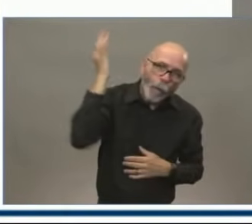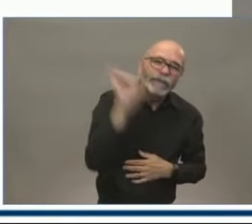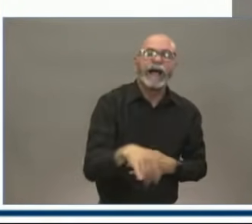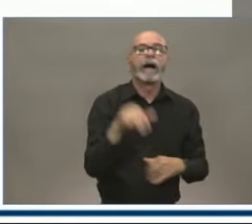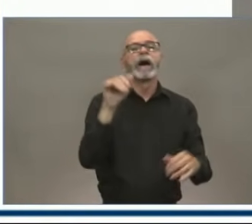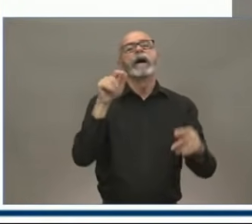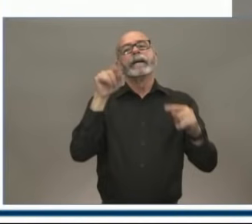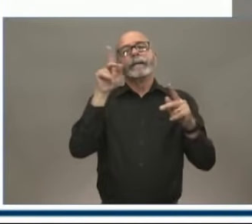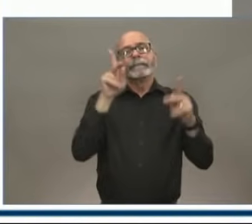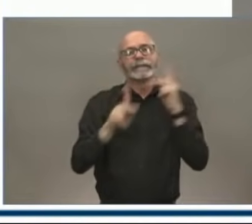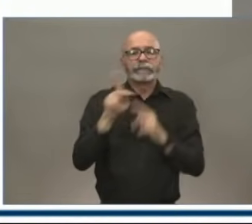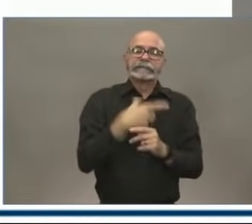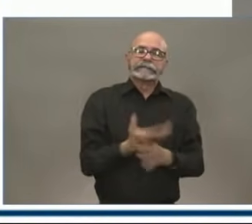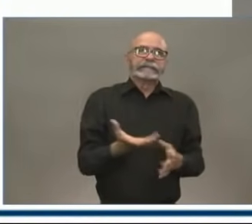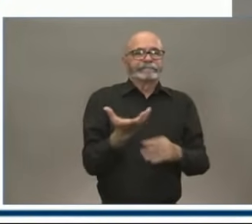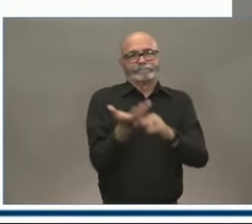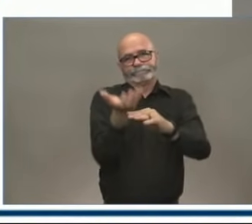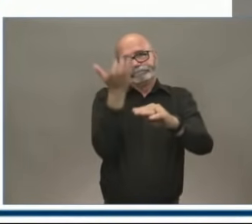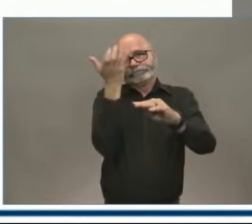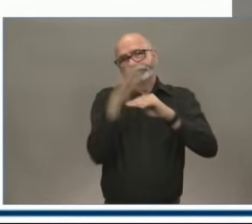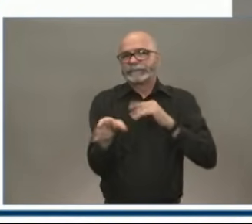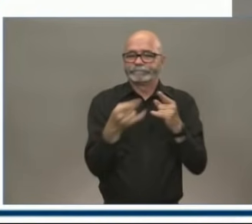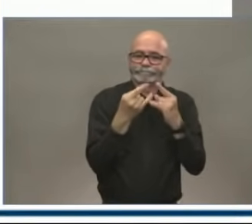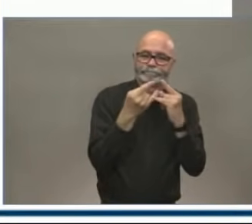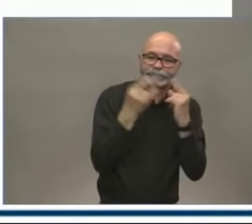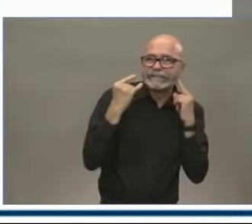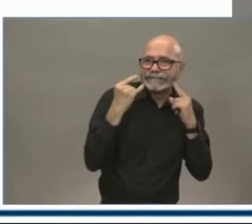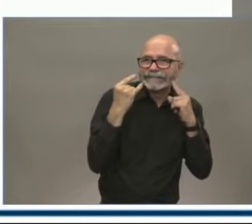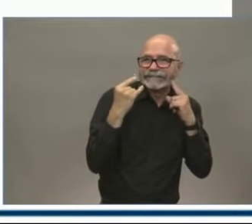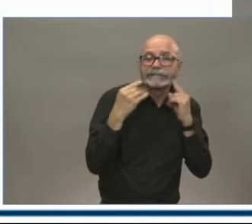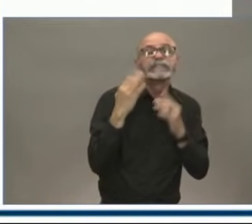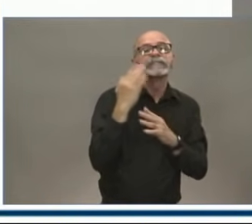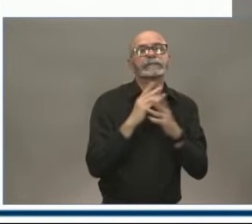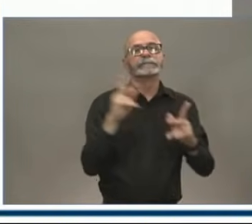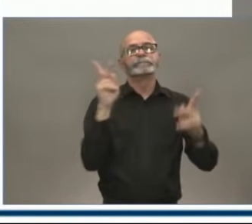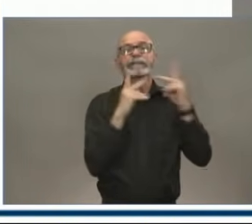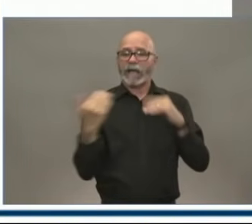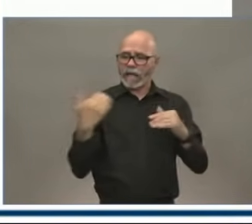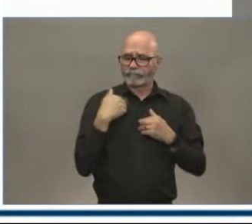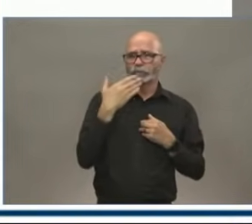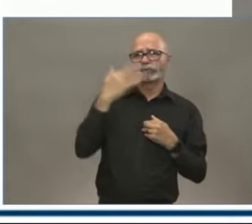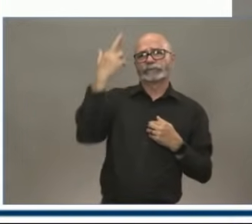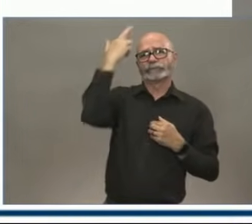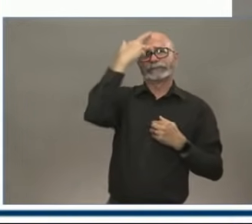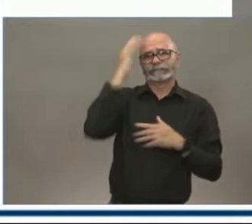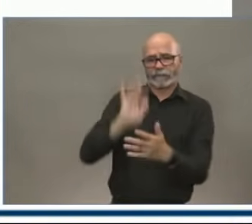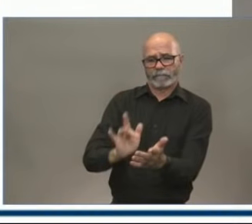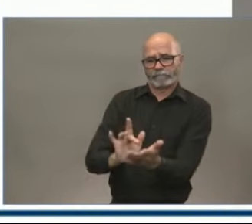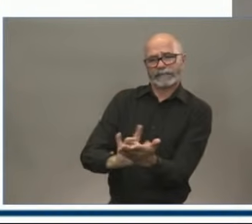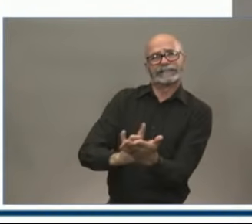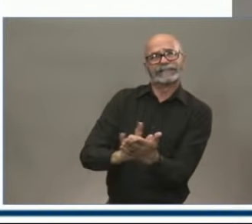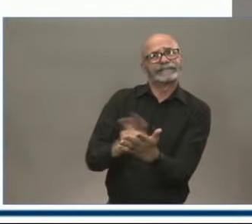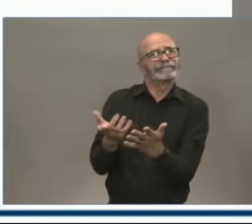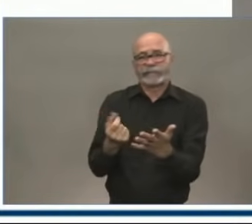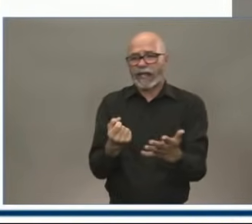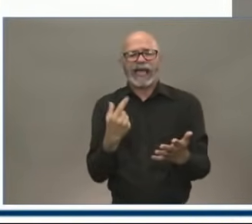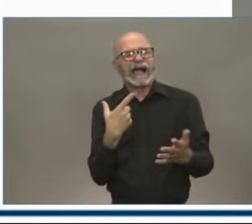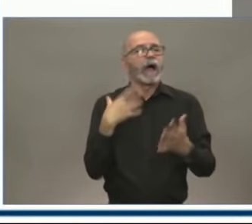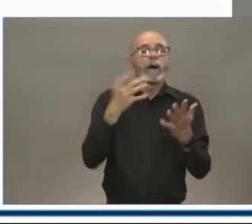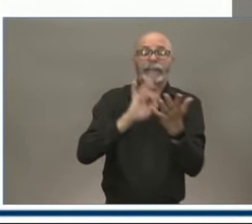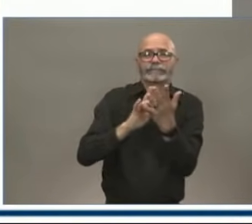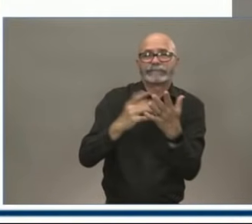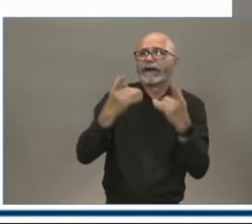we still need to accommodate people who have a legitimate reason to not wear a mask. What we don't want is to set